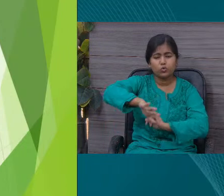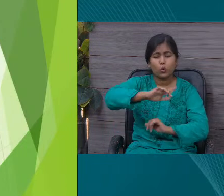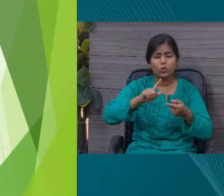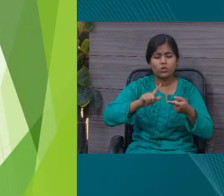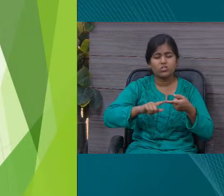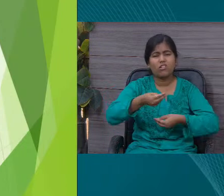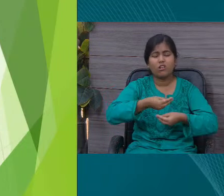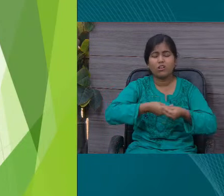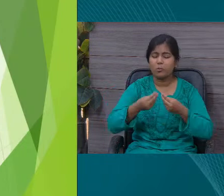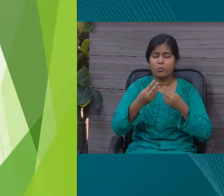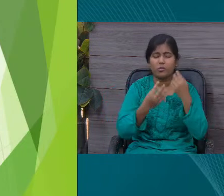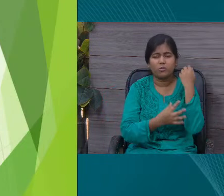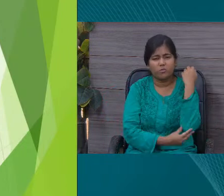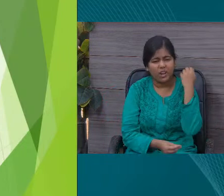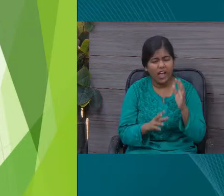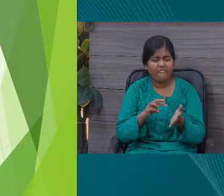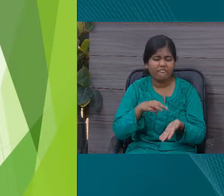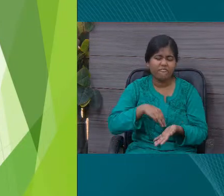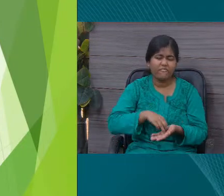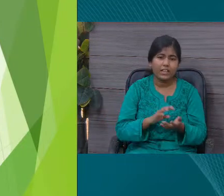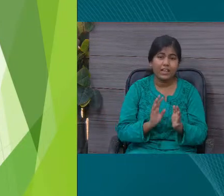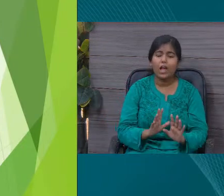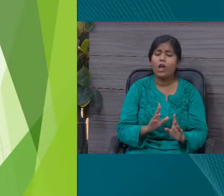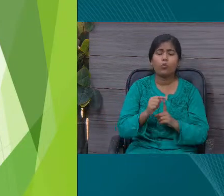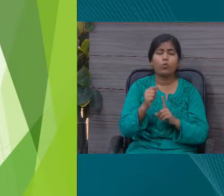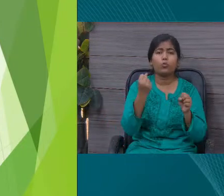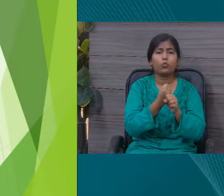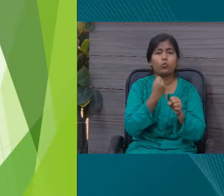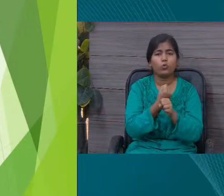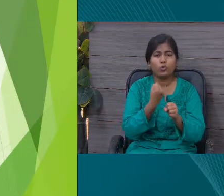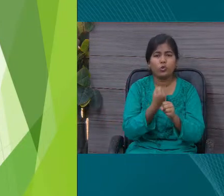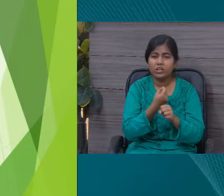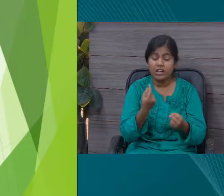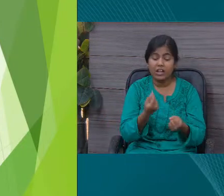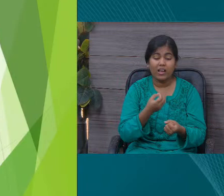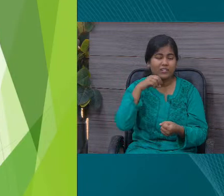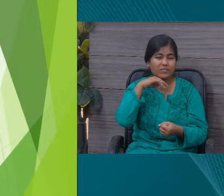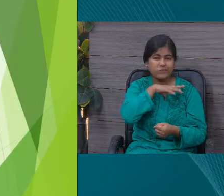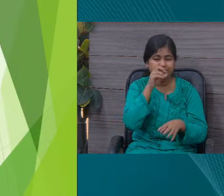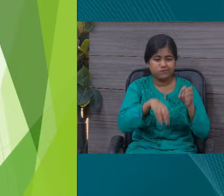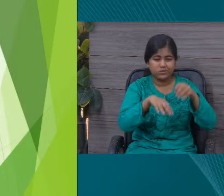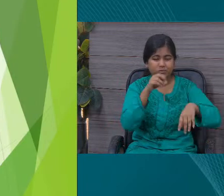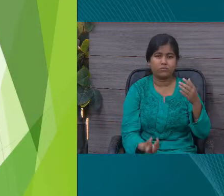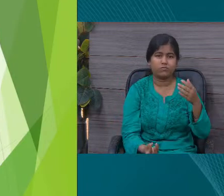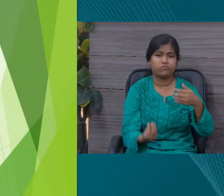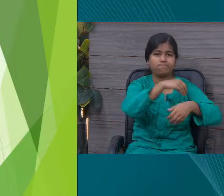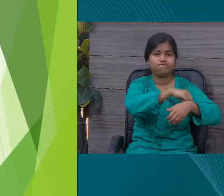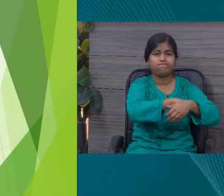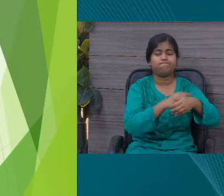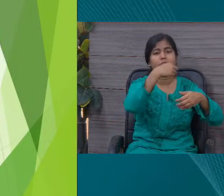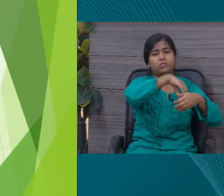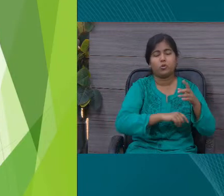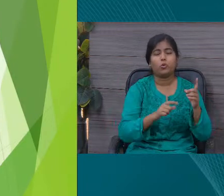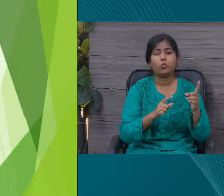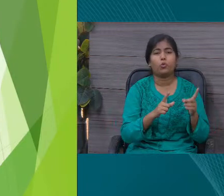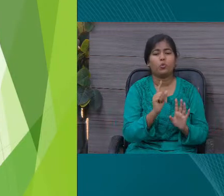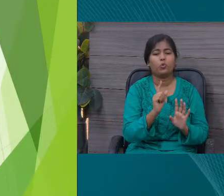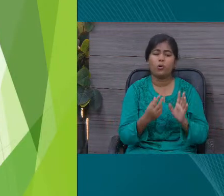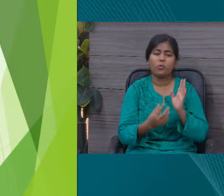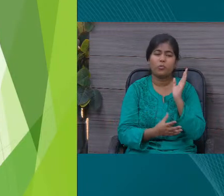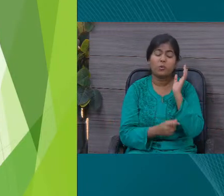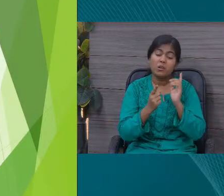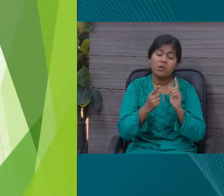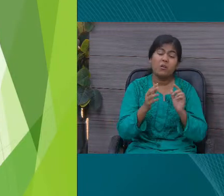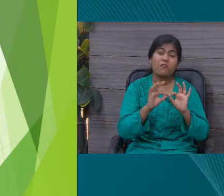is working as a rag picker, and he is the sole earner in his family. So what does he do is that he does not have opportunity for